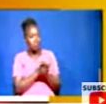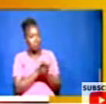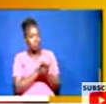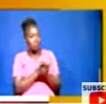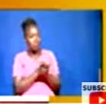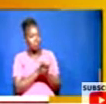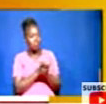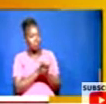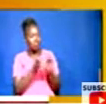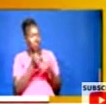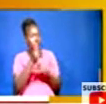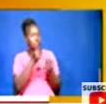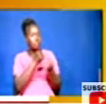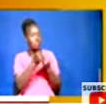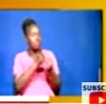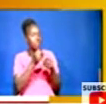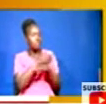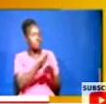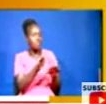at post-harvest losses, they account mm-hmm.